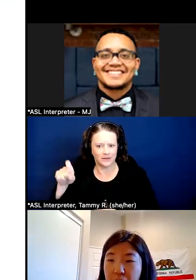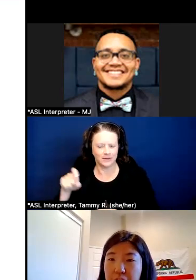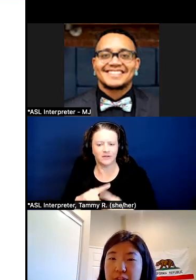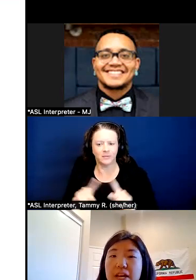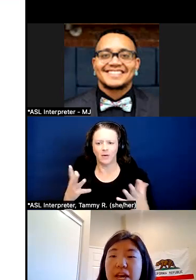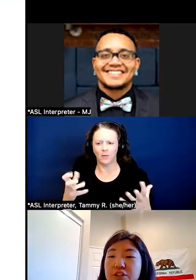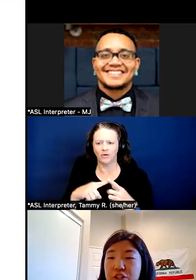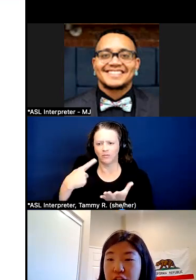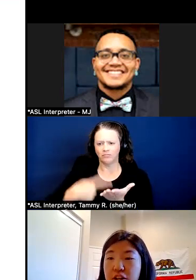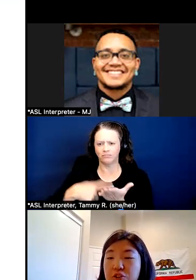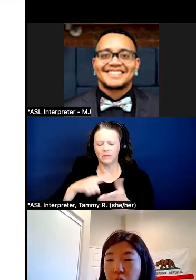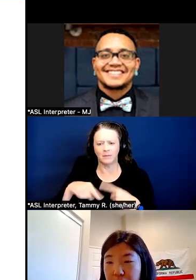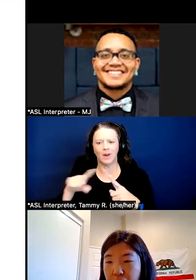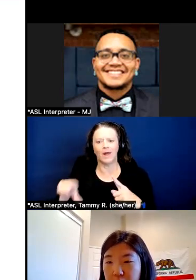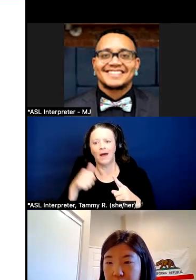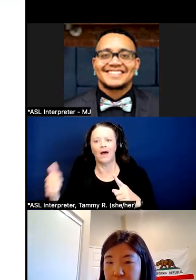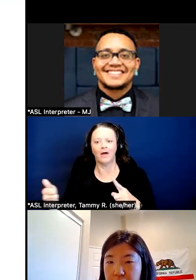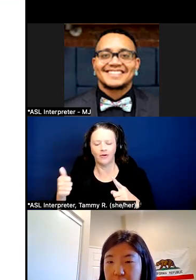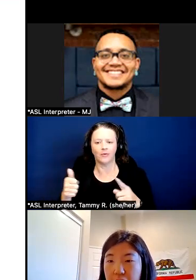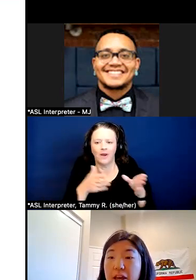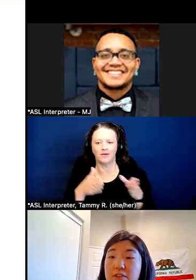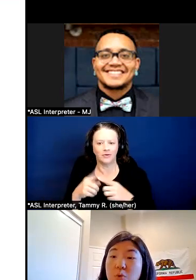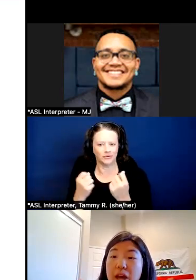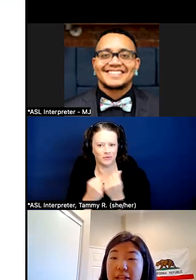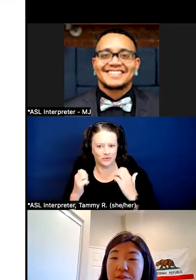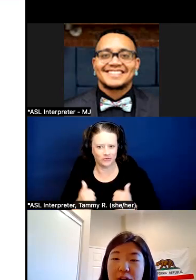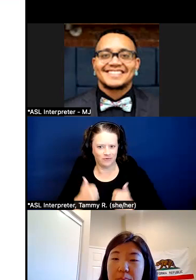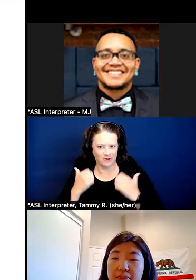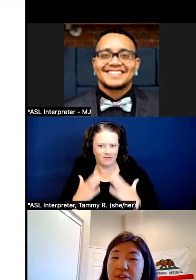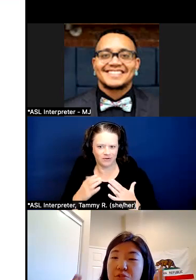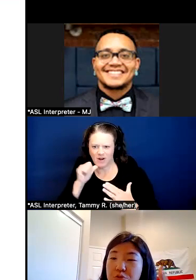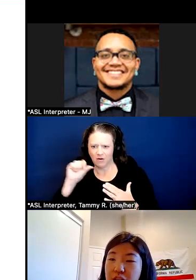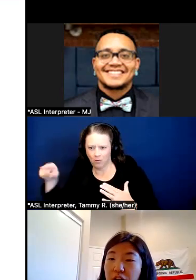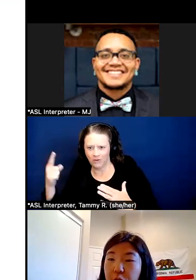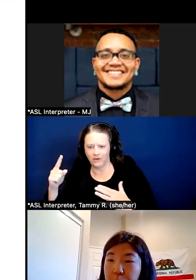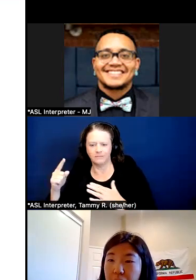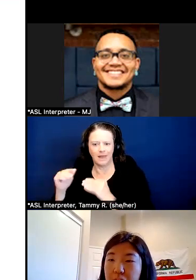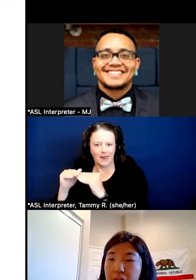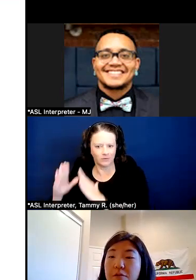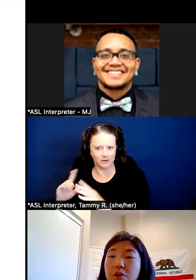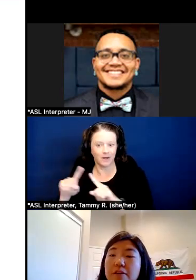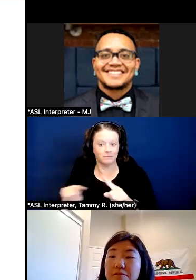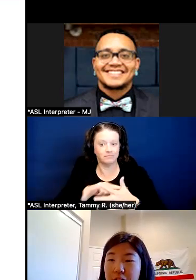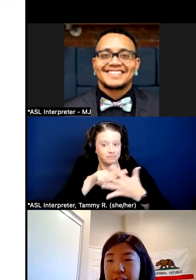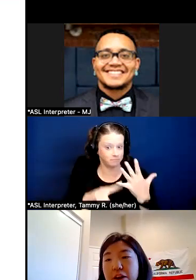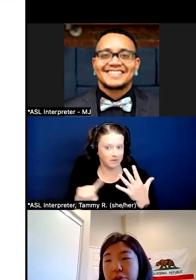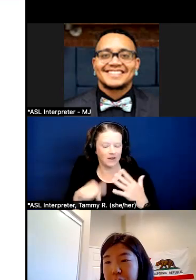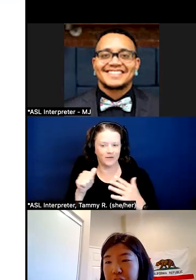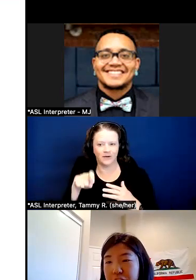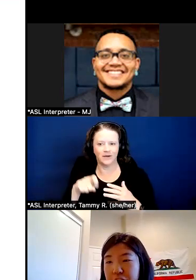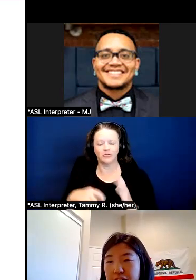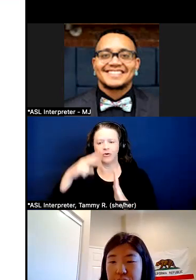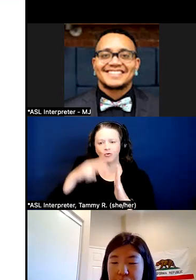support survivors in addition to helping their housing needs. And so we highly recommend that you read our roadmap for the full set